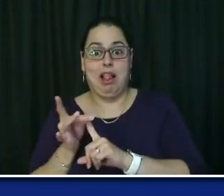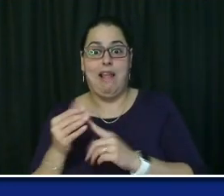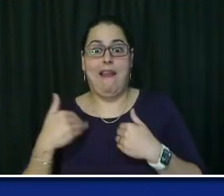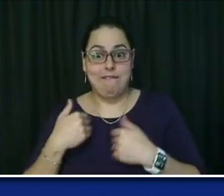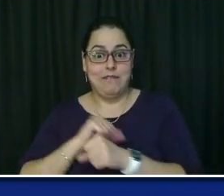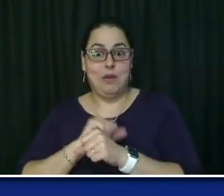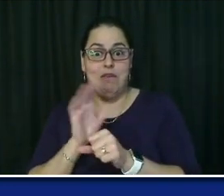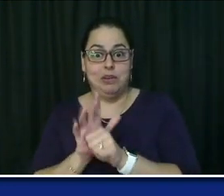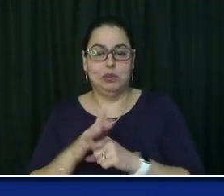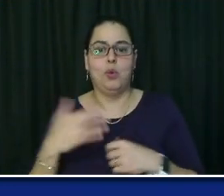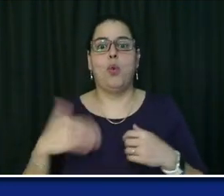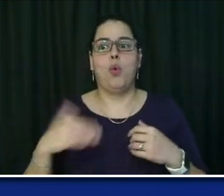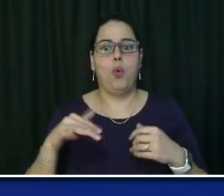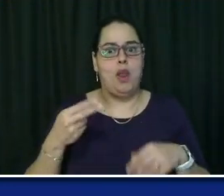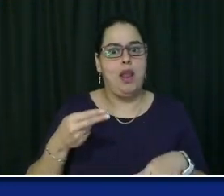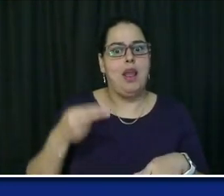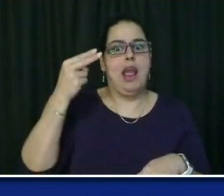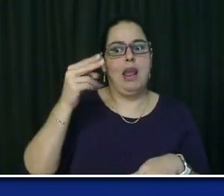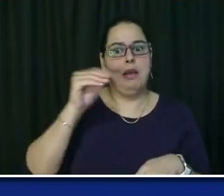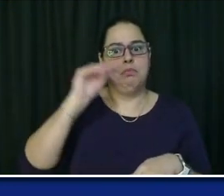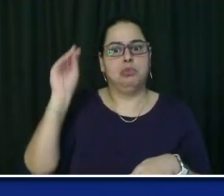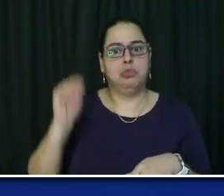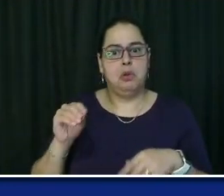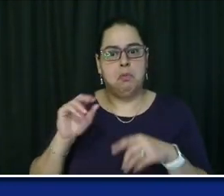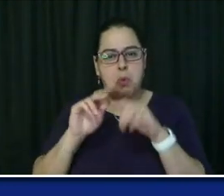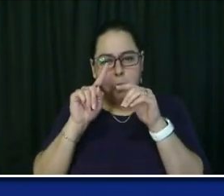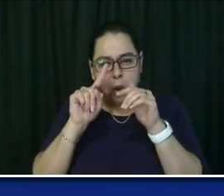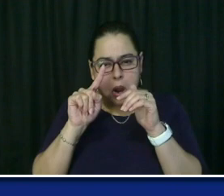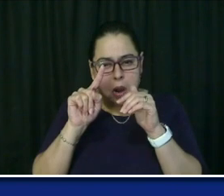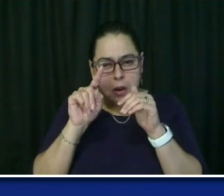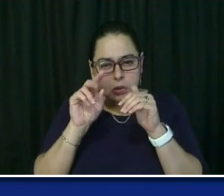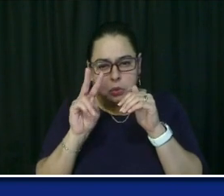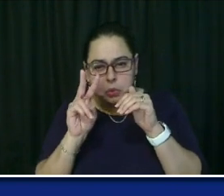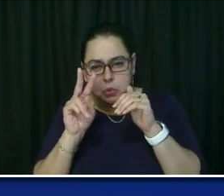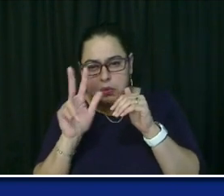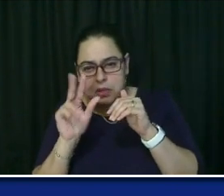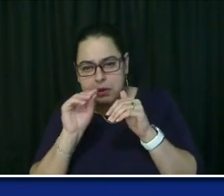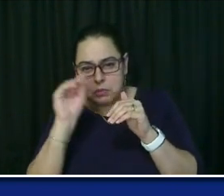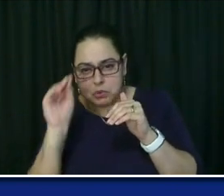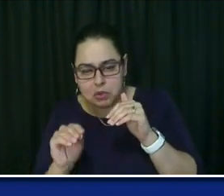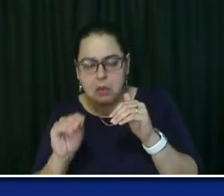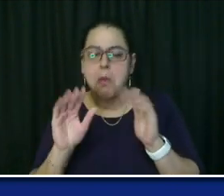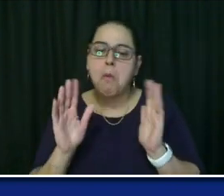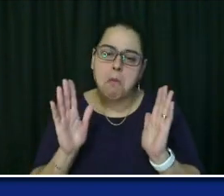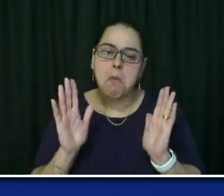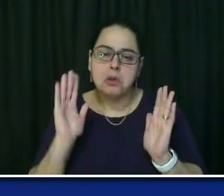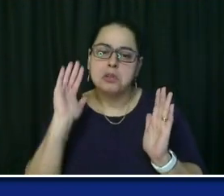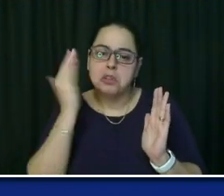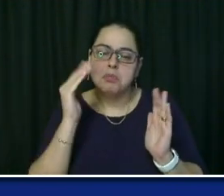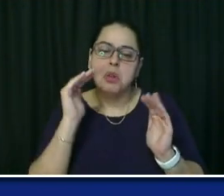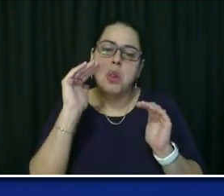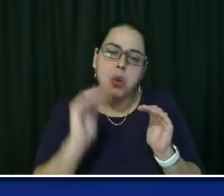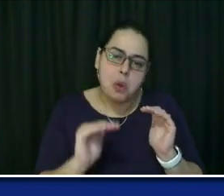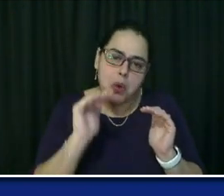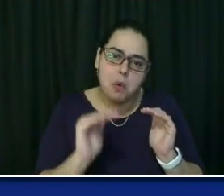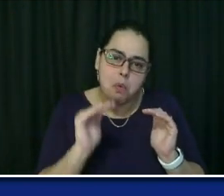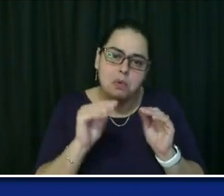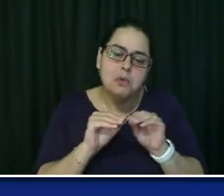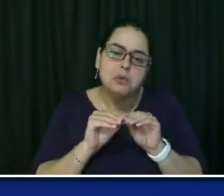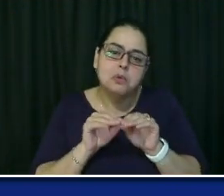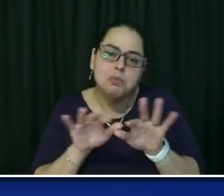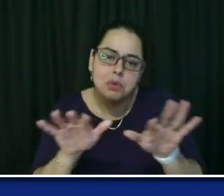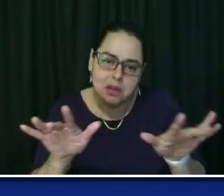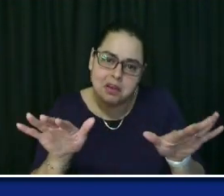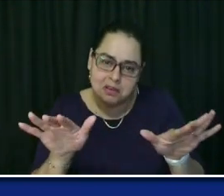of 1%, even 2% or 3% is a relatively low infection number, and we have now gone consecutive days at 1%, slightly